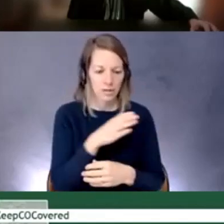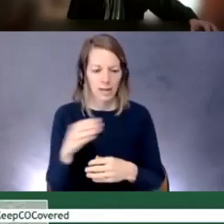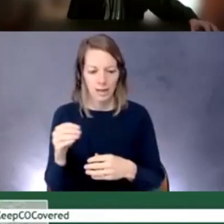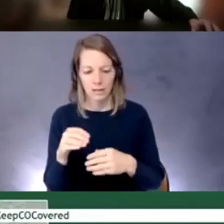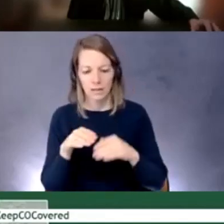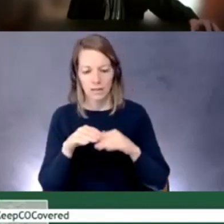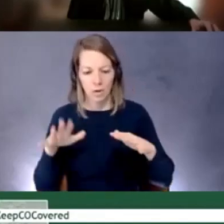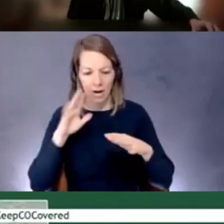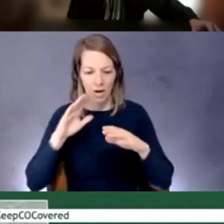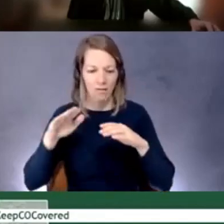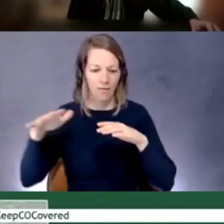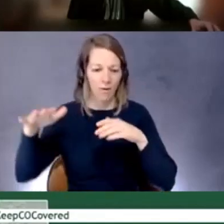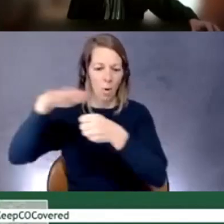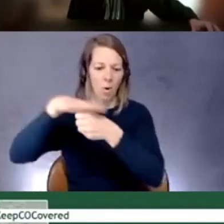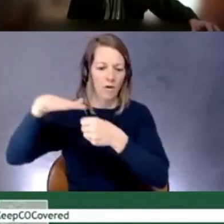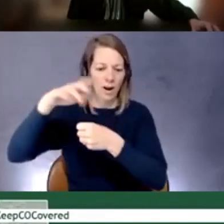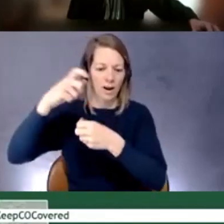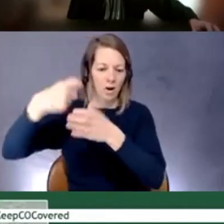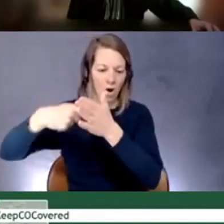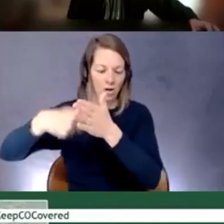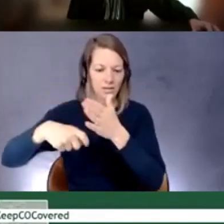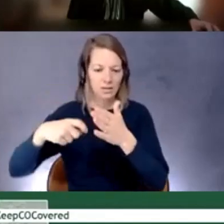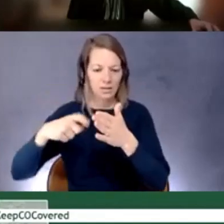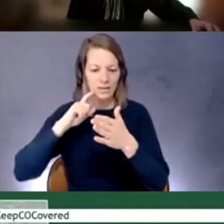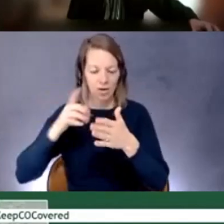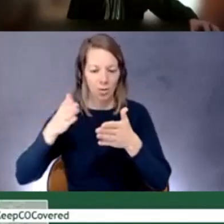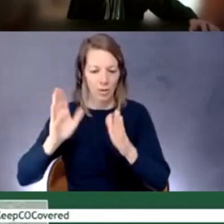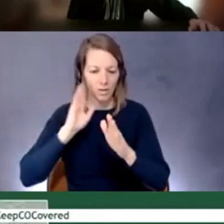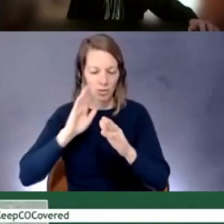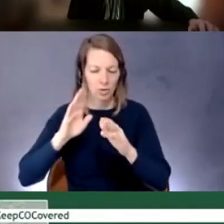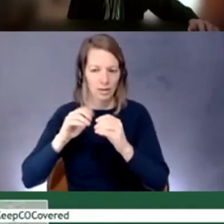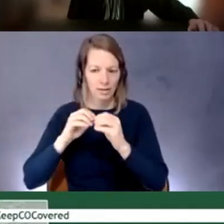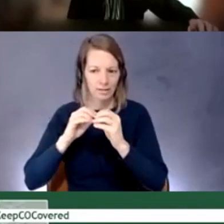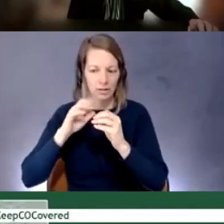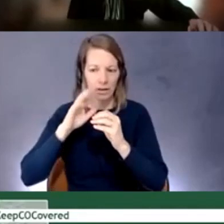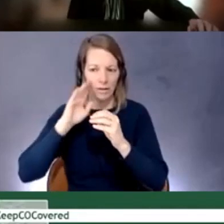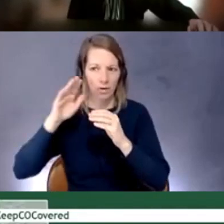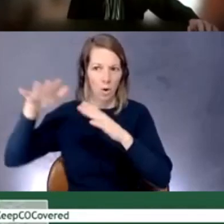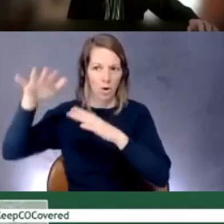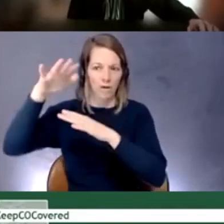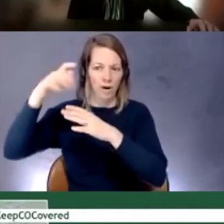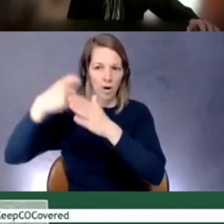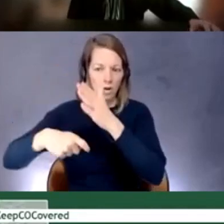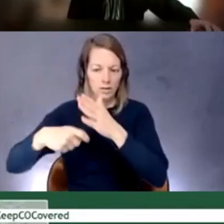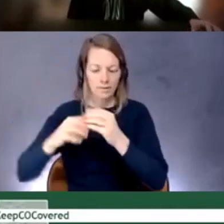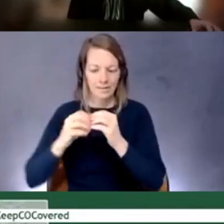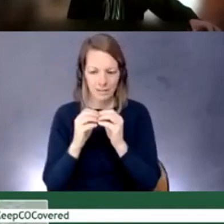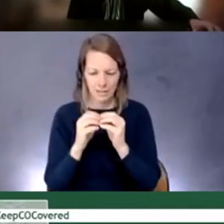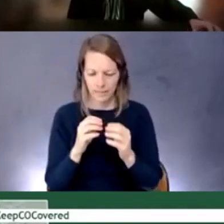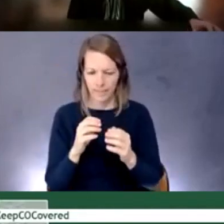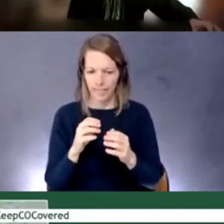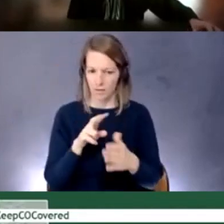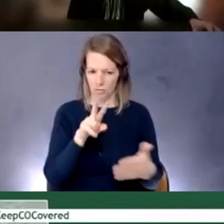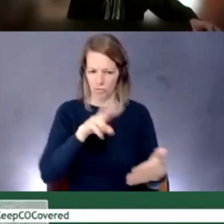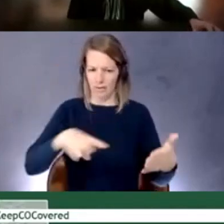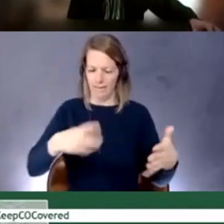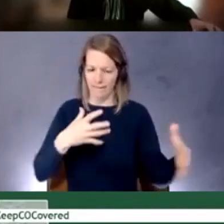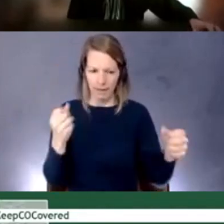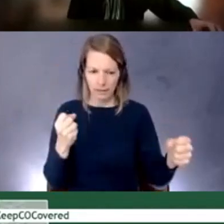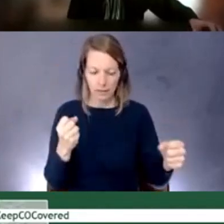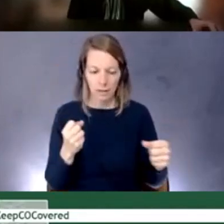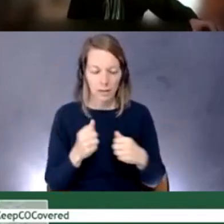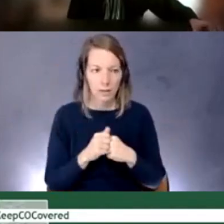overhead costs, is there a way to bring that spread of overhead costs? So I'll say these few things. There's lots